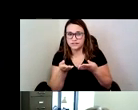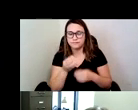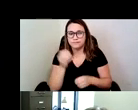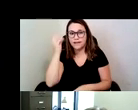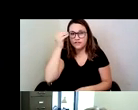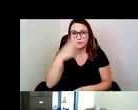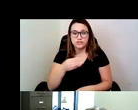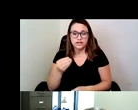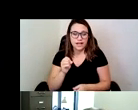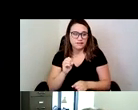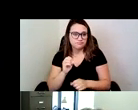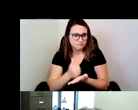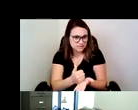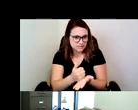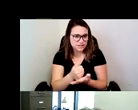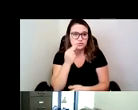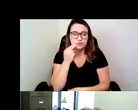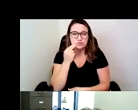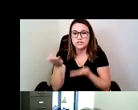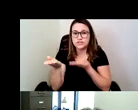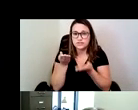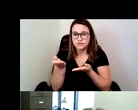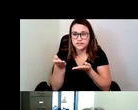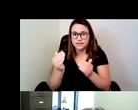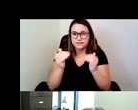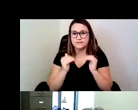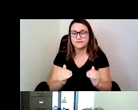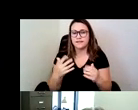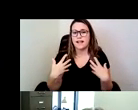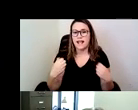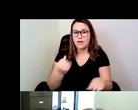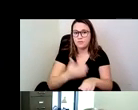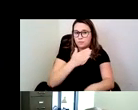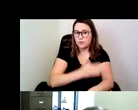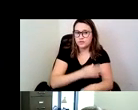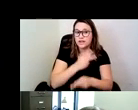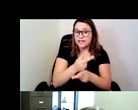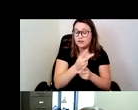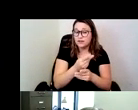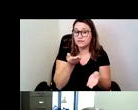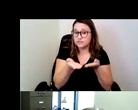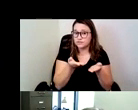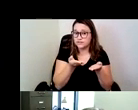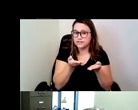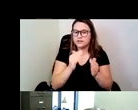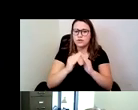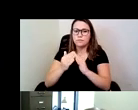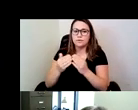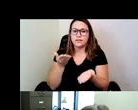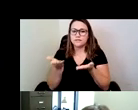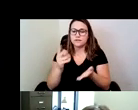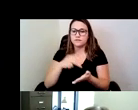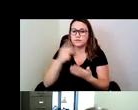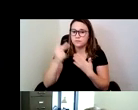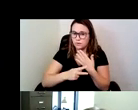nutrition services, health promotion, caregiver services, community service programs,